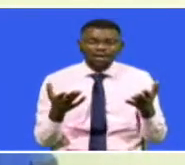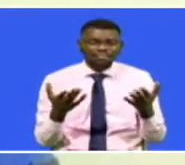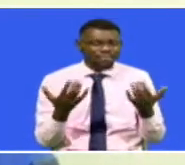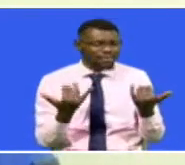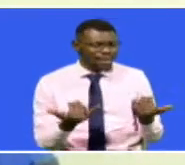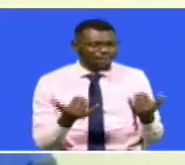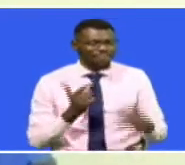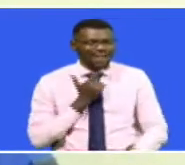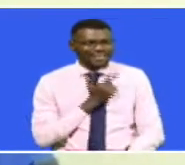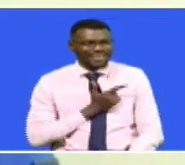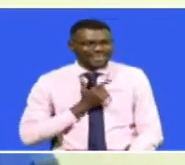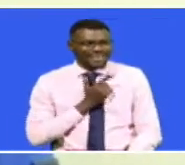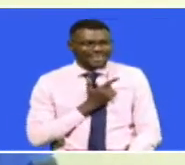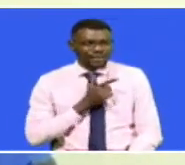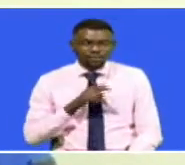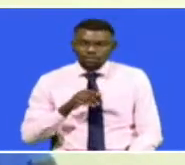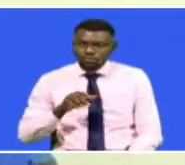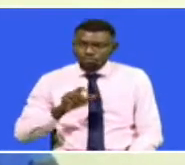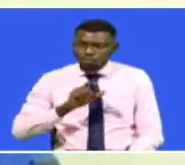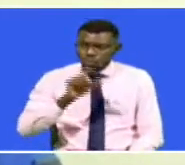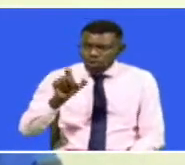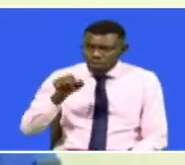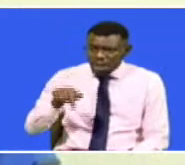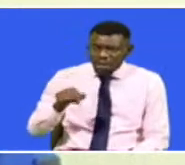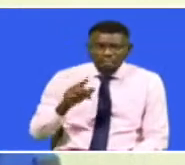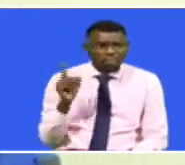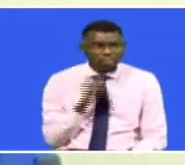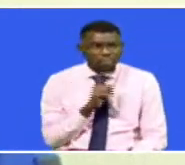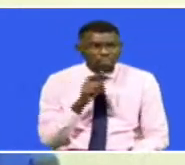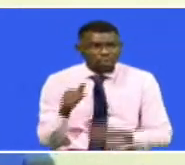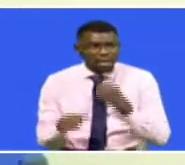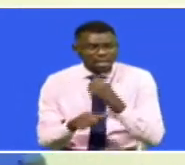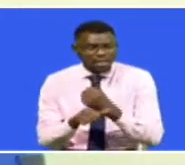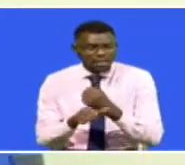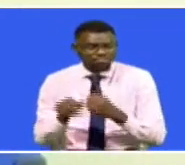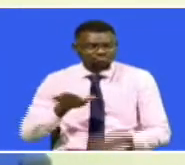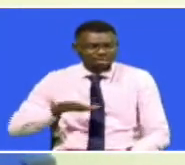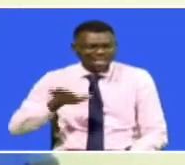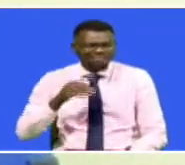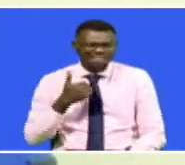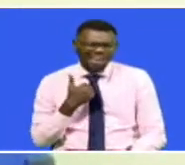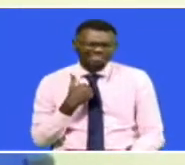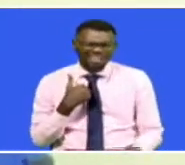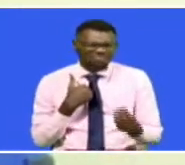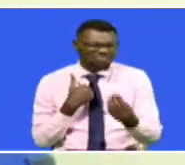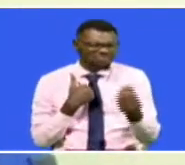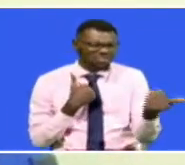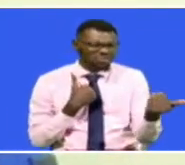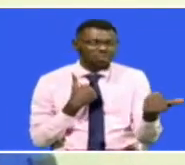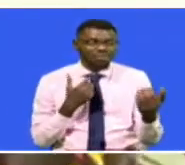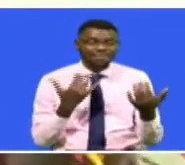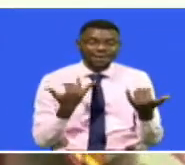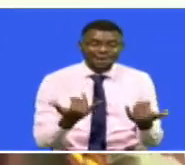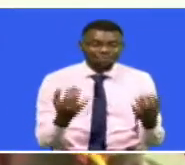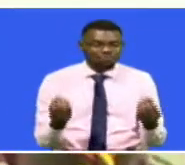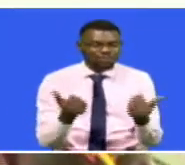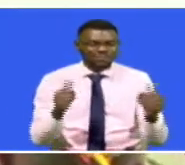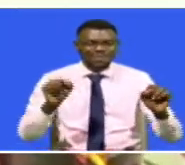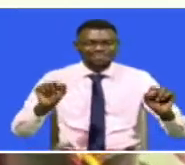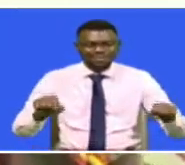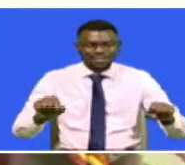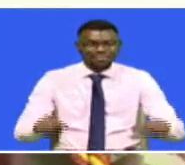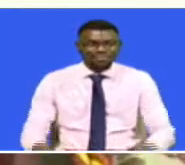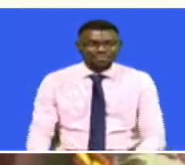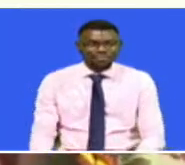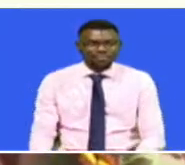By good luck in this region, we have very few hotspots, so we are able to cover that one during this particular time.